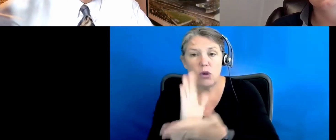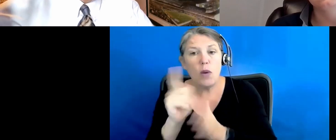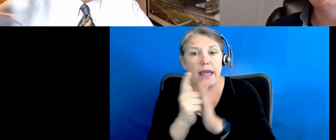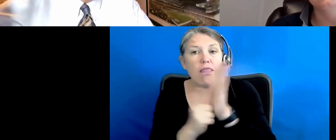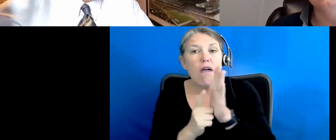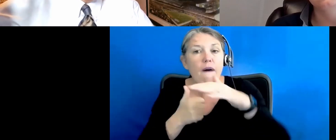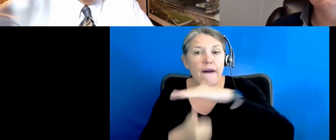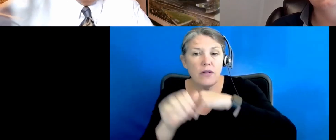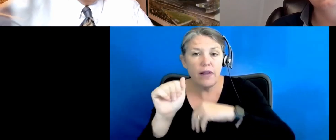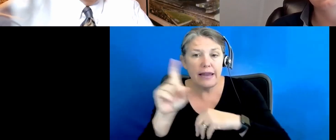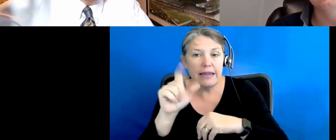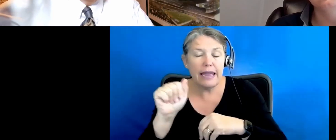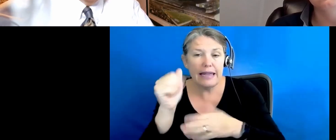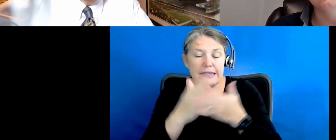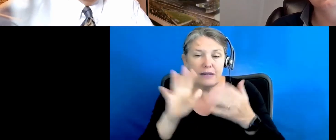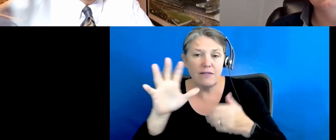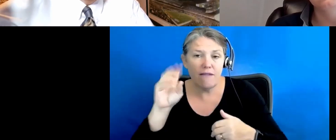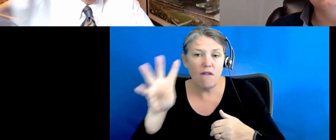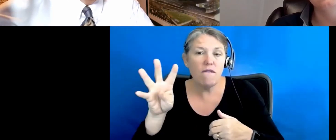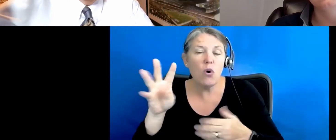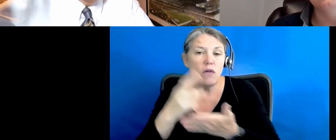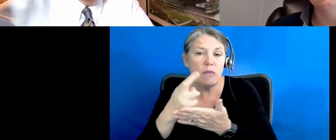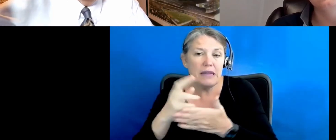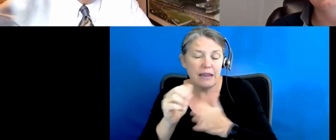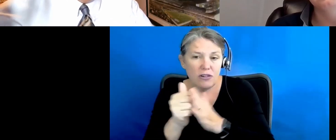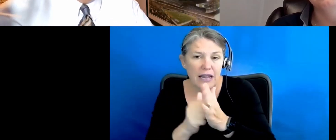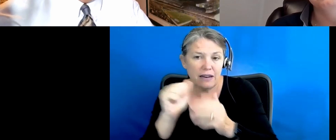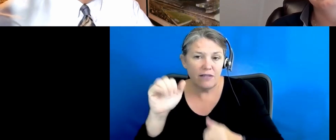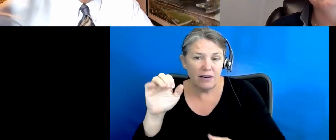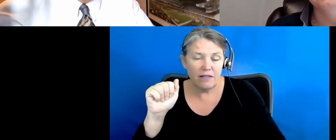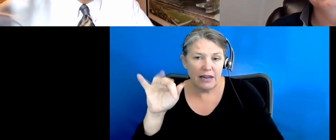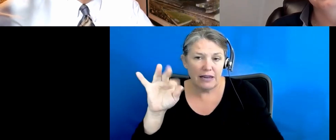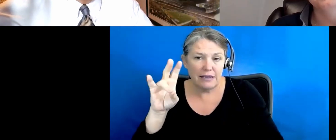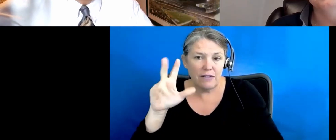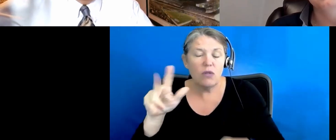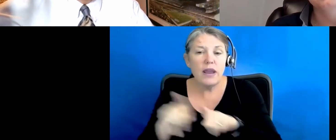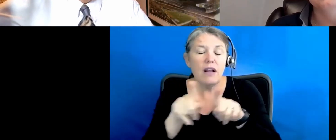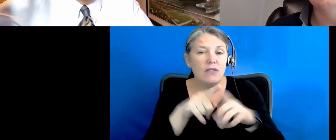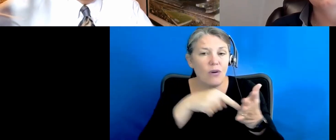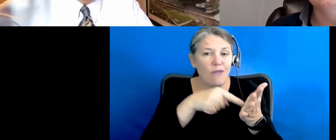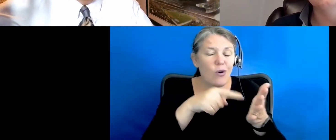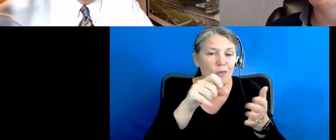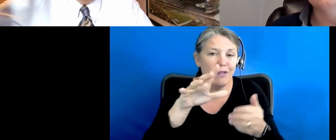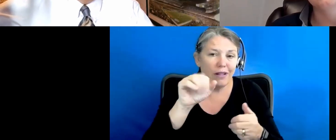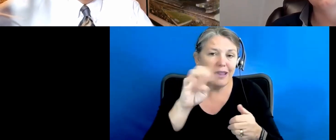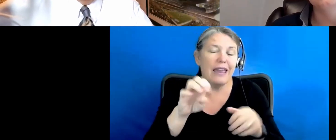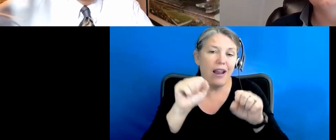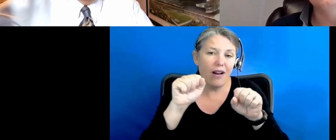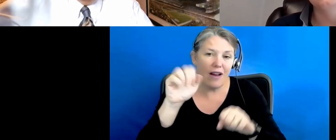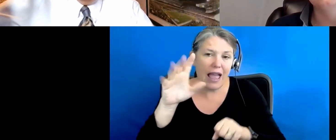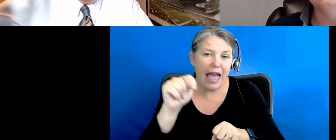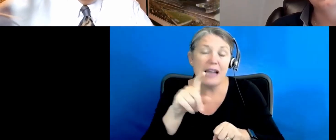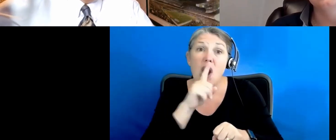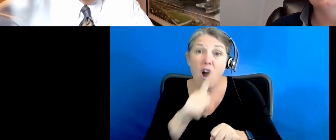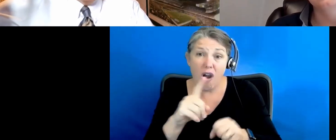Act, Section 504 of the Rehabilitation Act 1973, and under the Affordable Care Act are strengthened and not